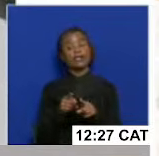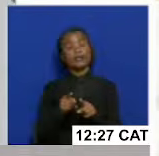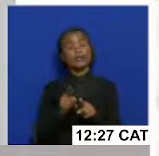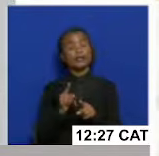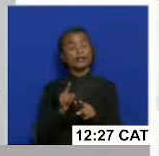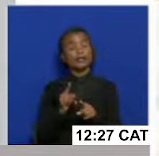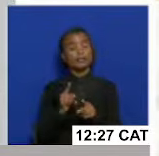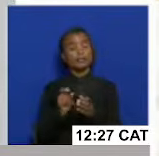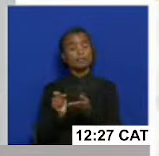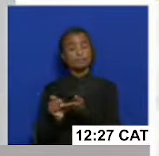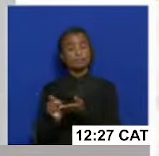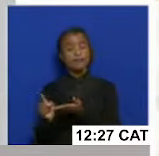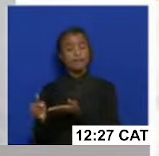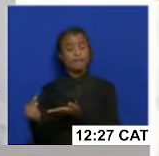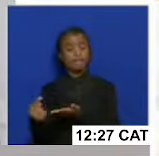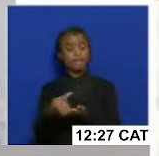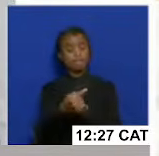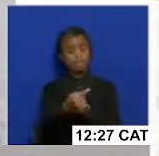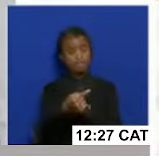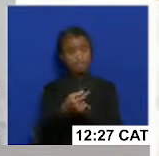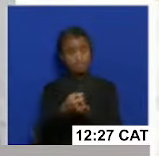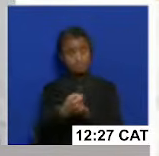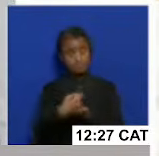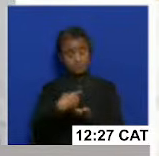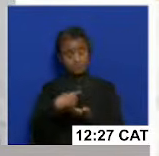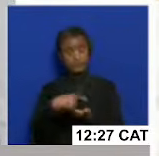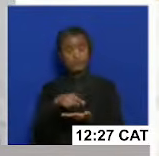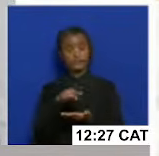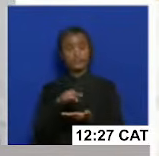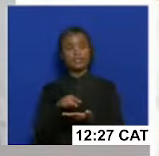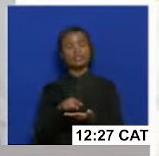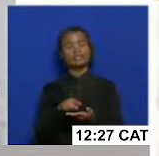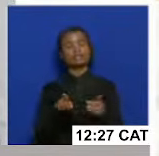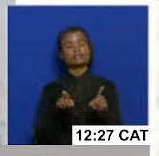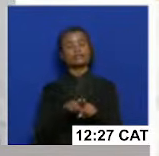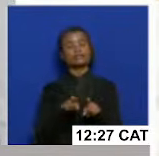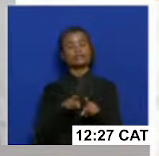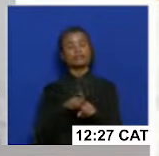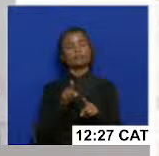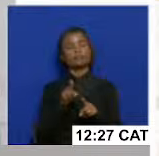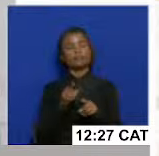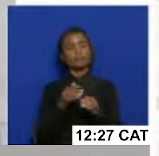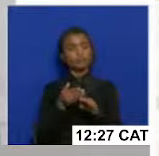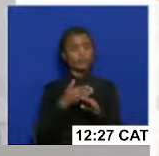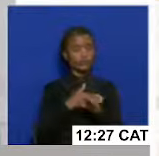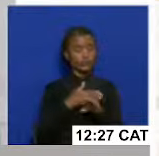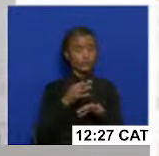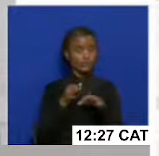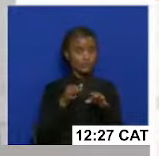It's very Okay. similar to what's stated above. I won't take you through it.